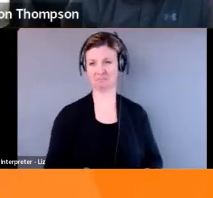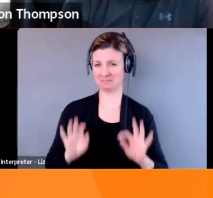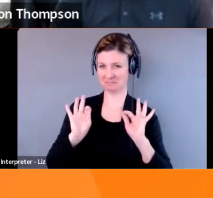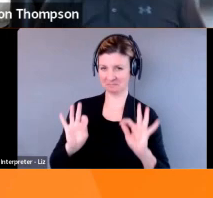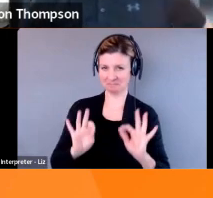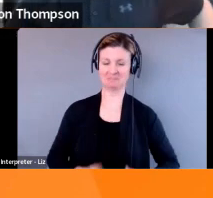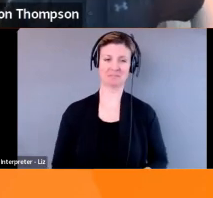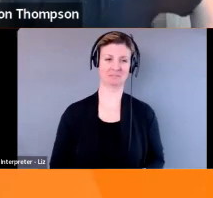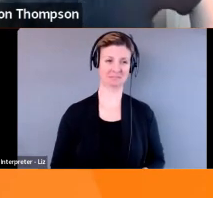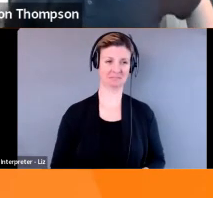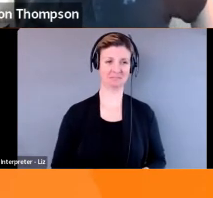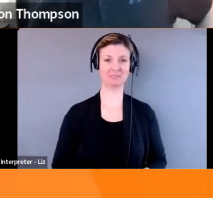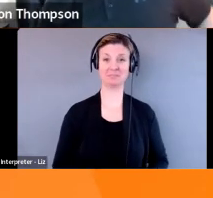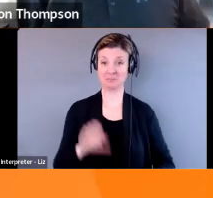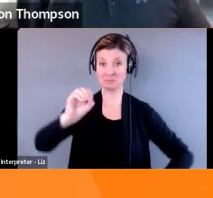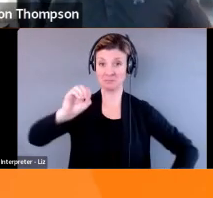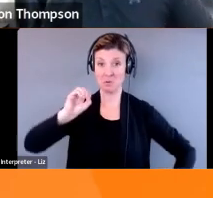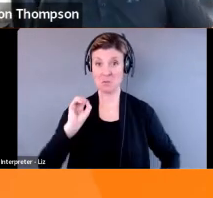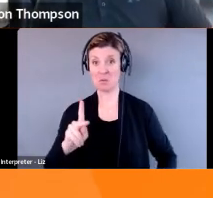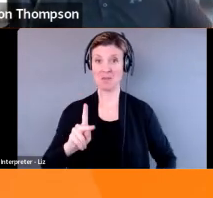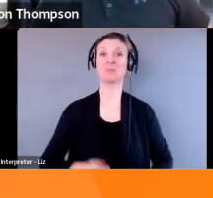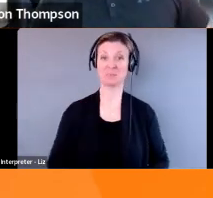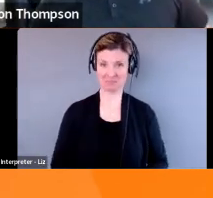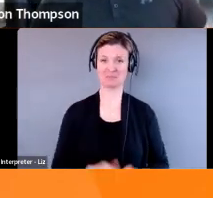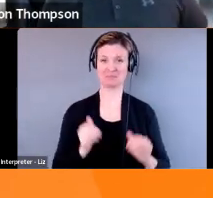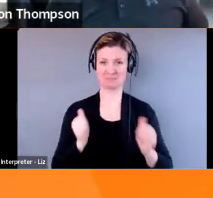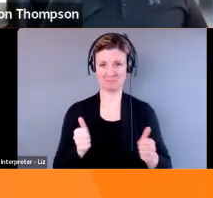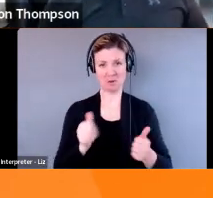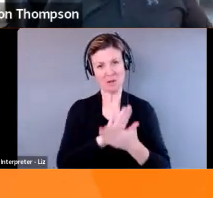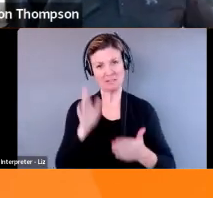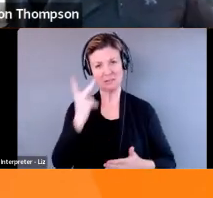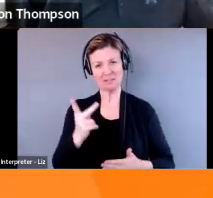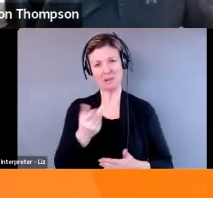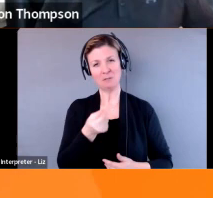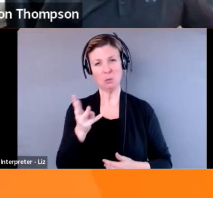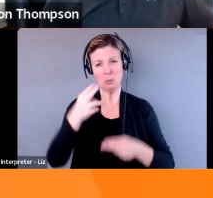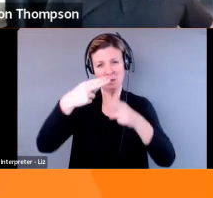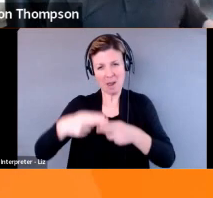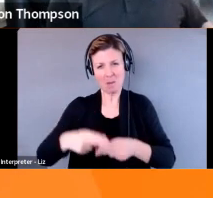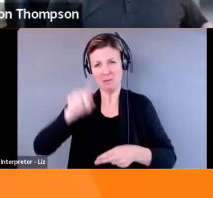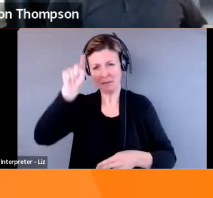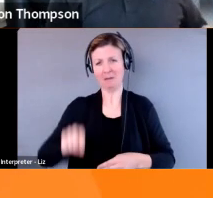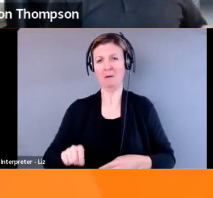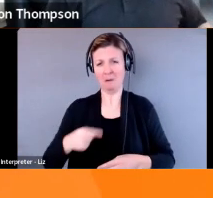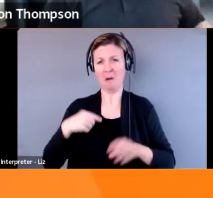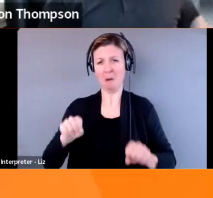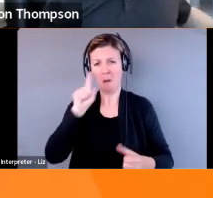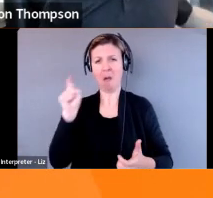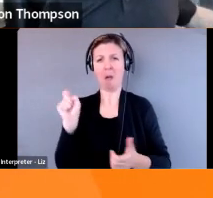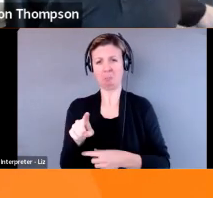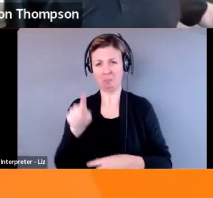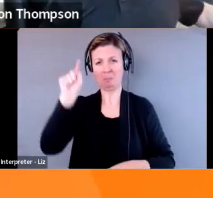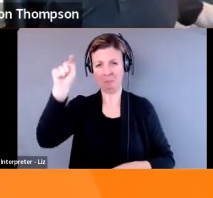Okay. Okay, folks. Good to see some of the names on the list. Noticed a few